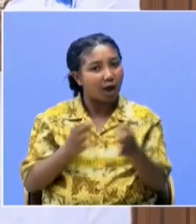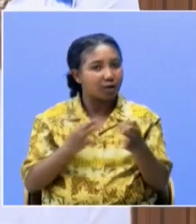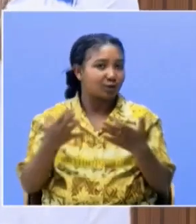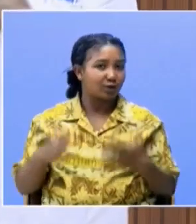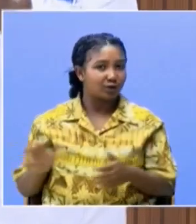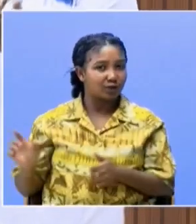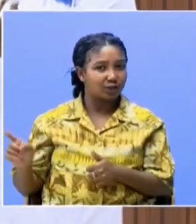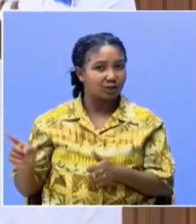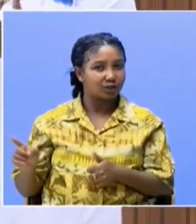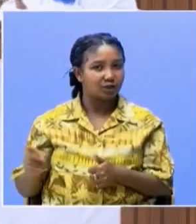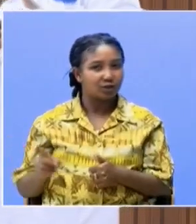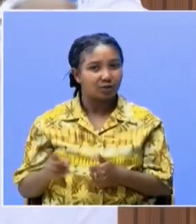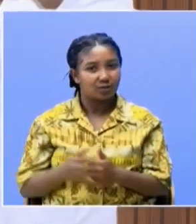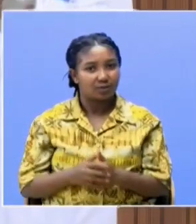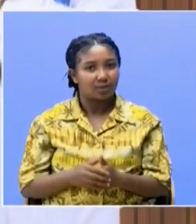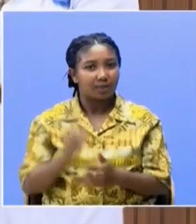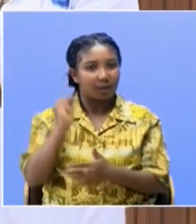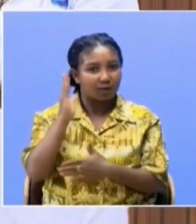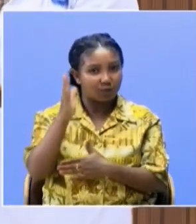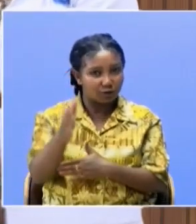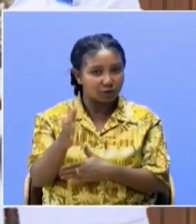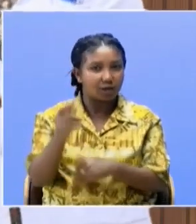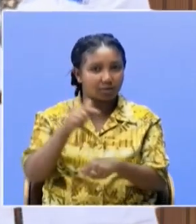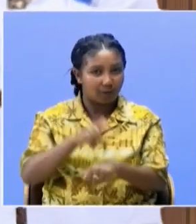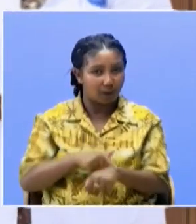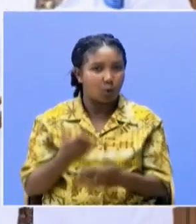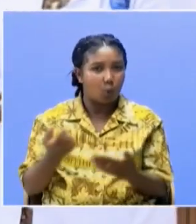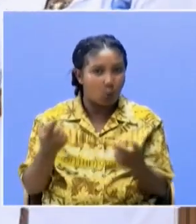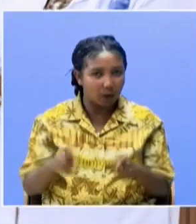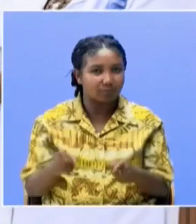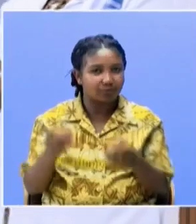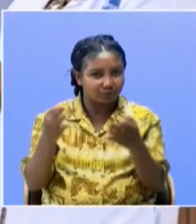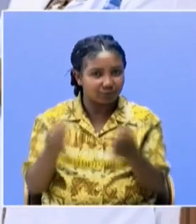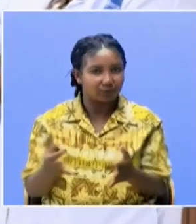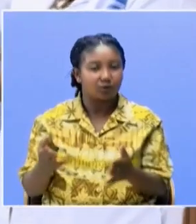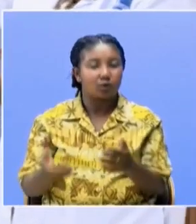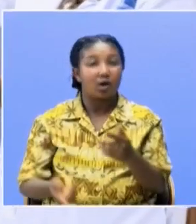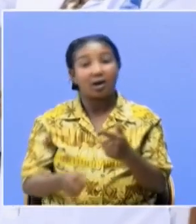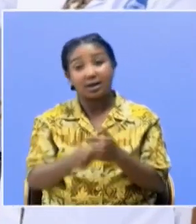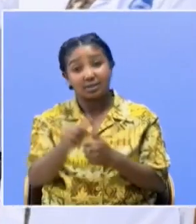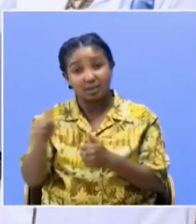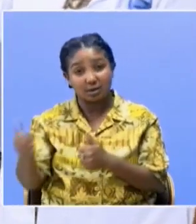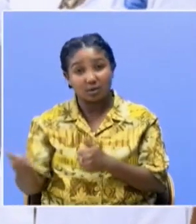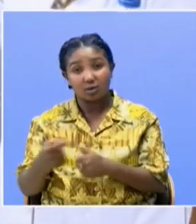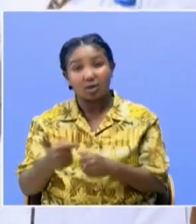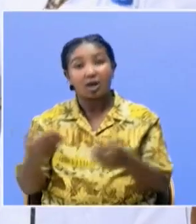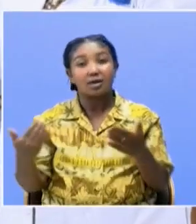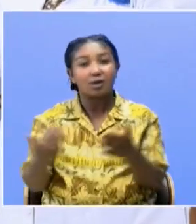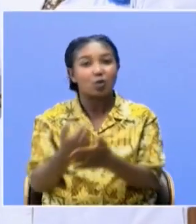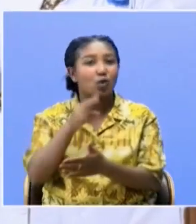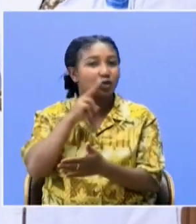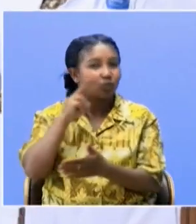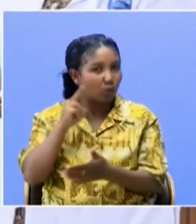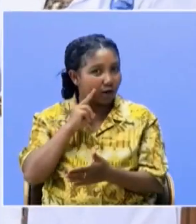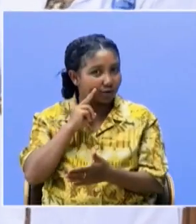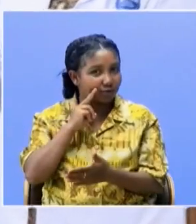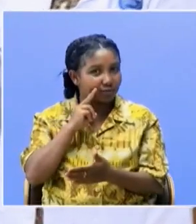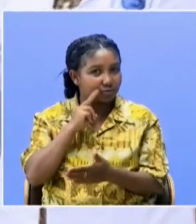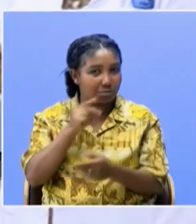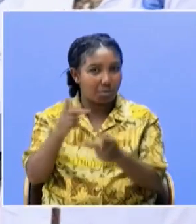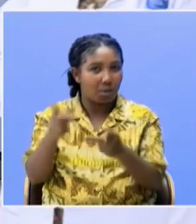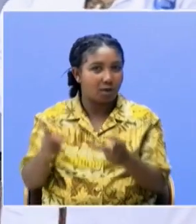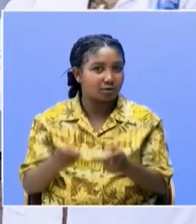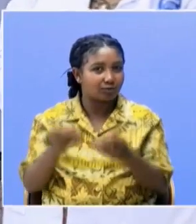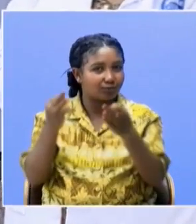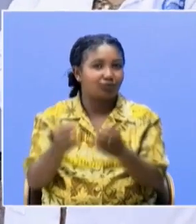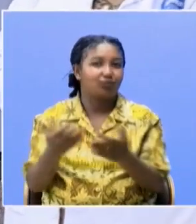Expressed, obviously, future times, yeah? And another, when we say a new restaurant, it is for